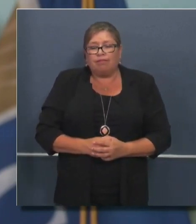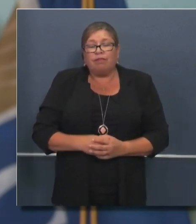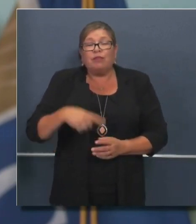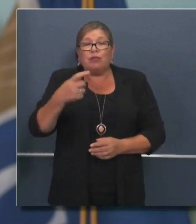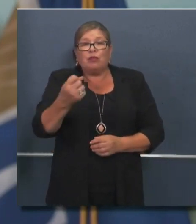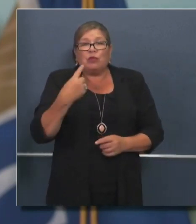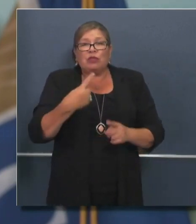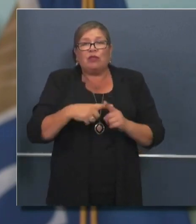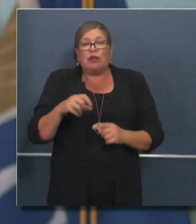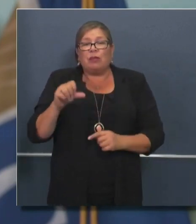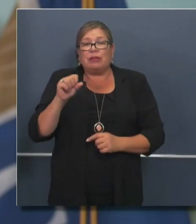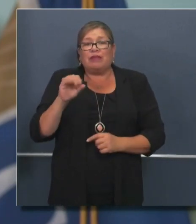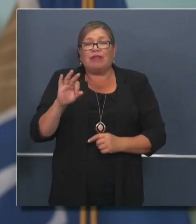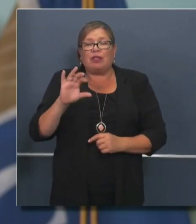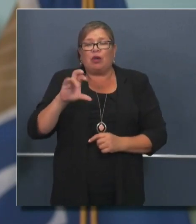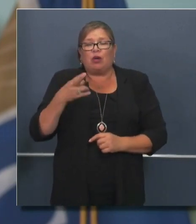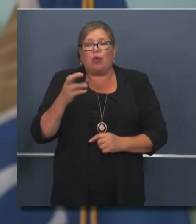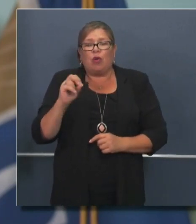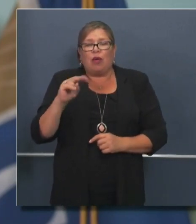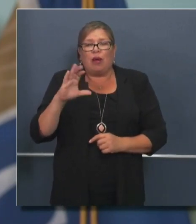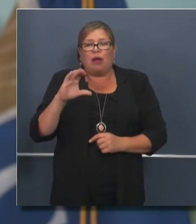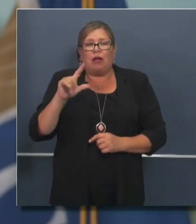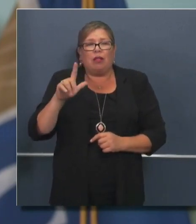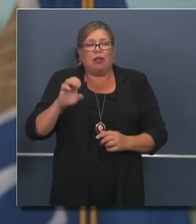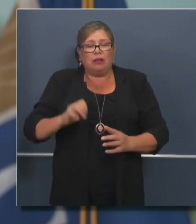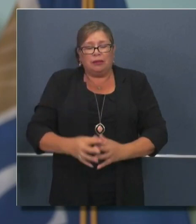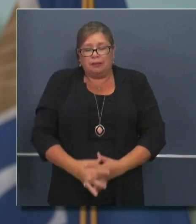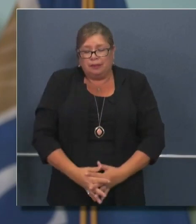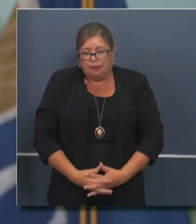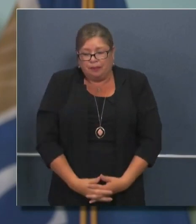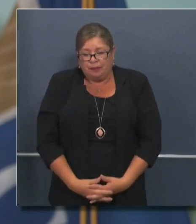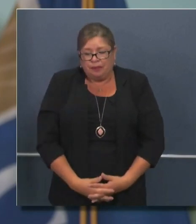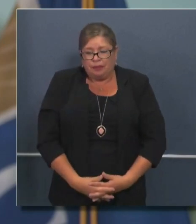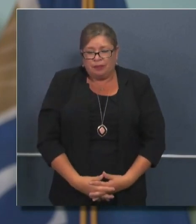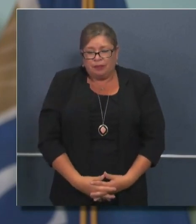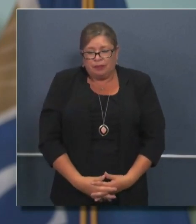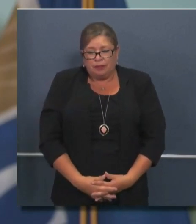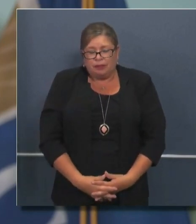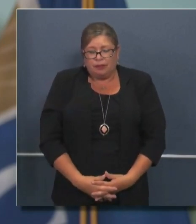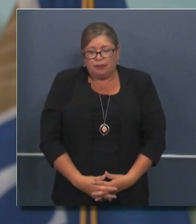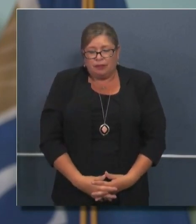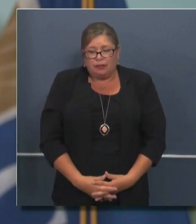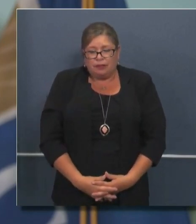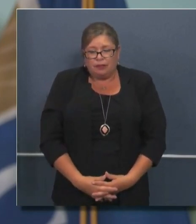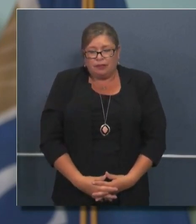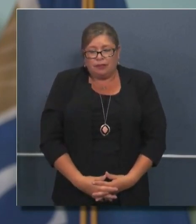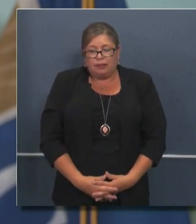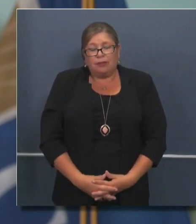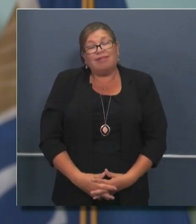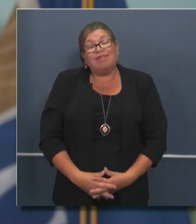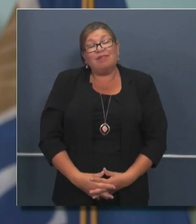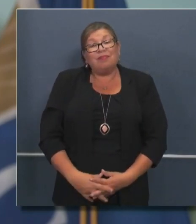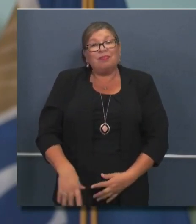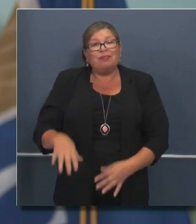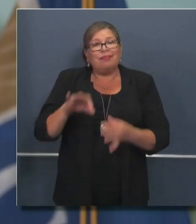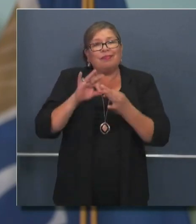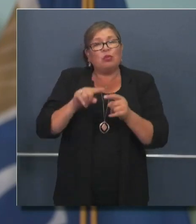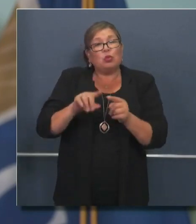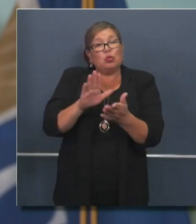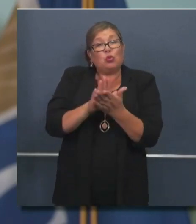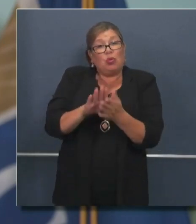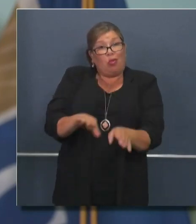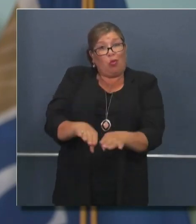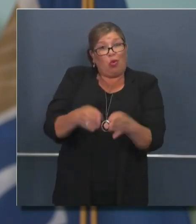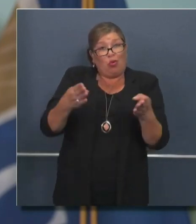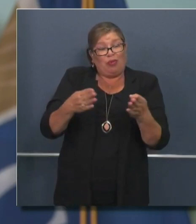Thank you, Governor. I was curious if you had any update in terms of when you might release guidelines for school reopenings. And then also, we've